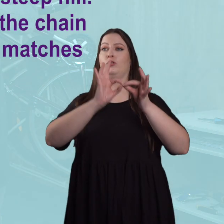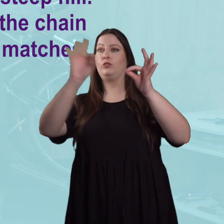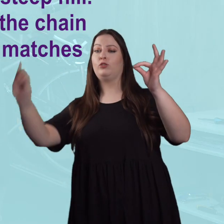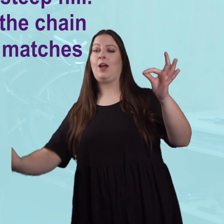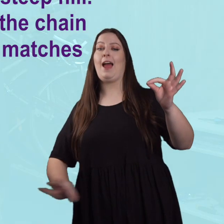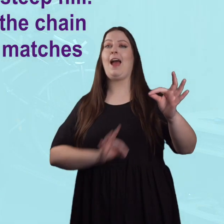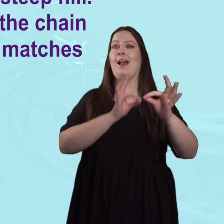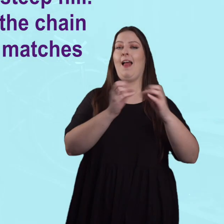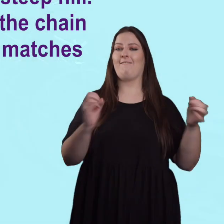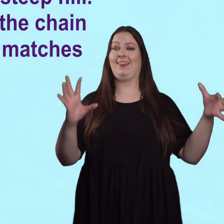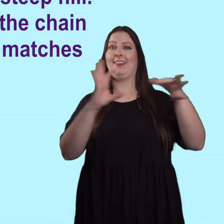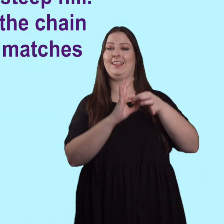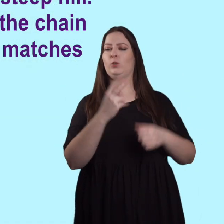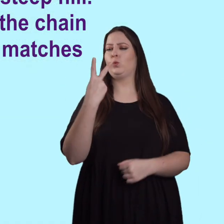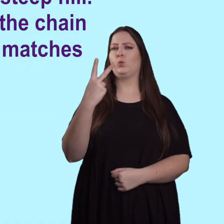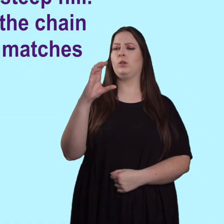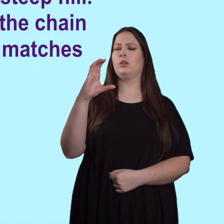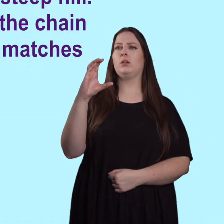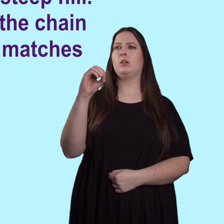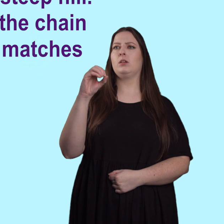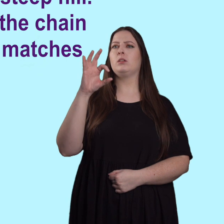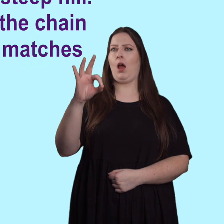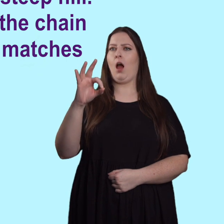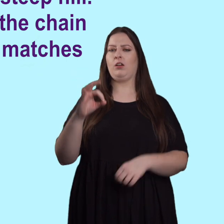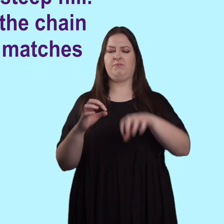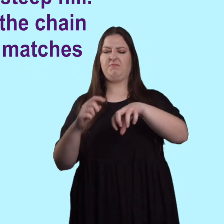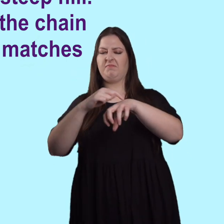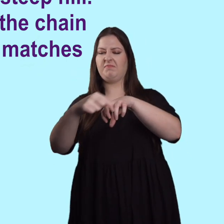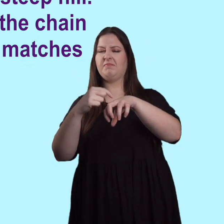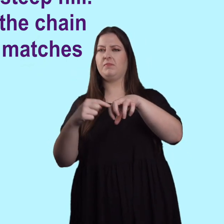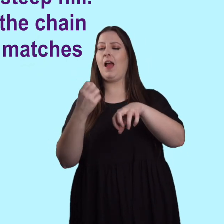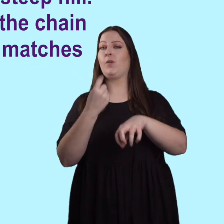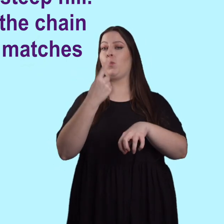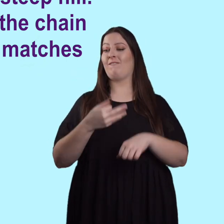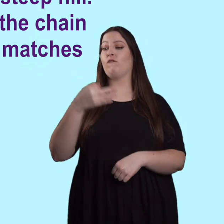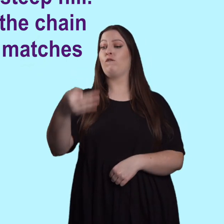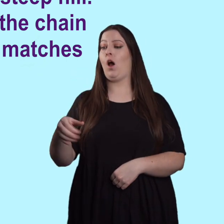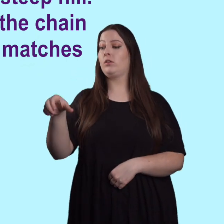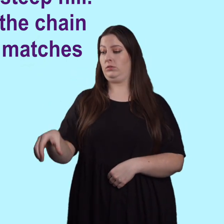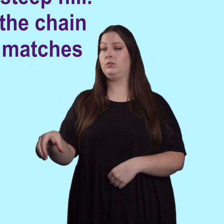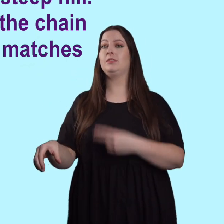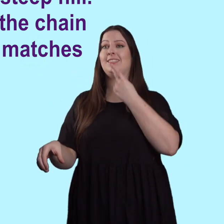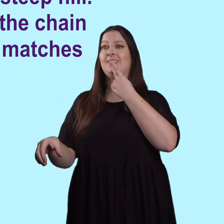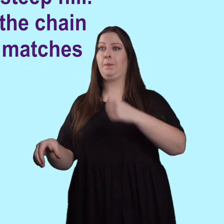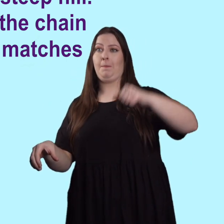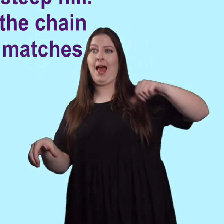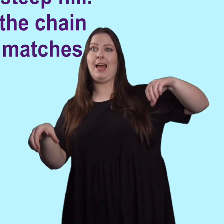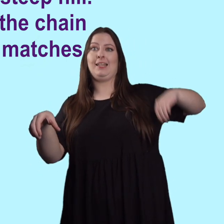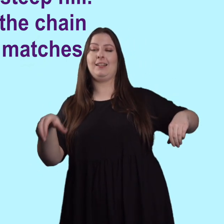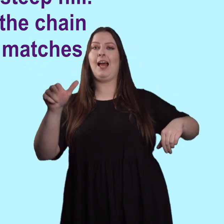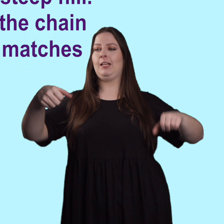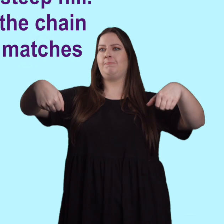The chain runs from a front cog to a rear cog. You use shifters on the handlebars to move the chain between